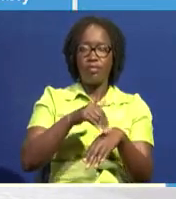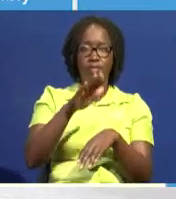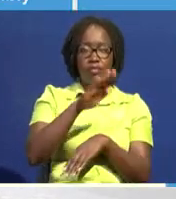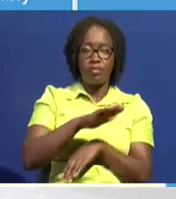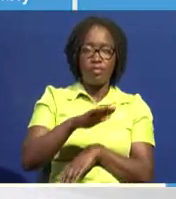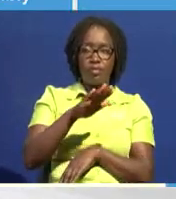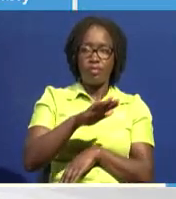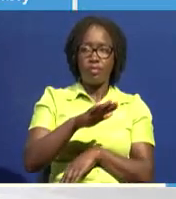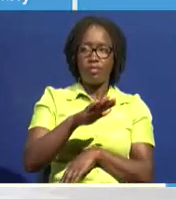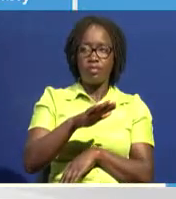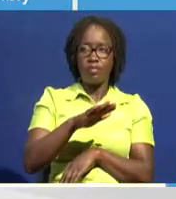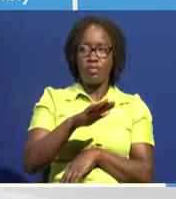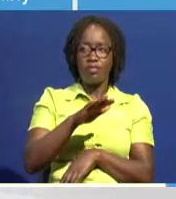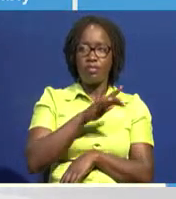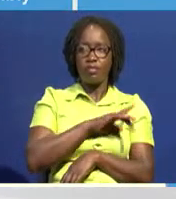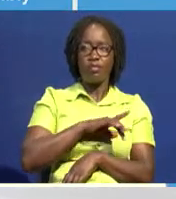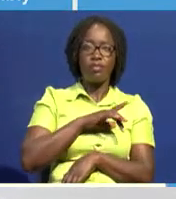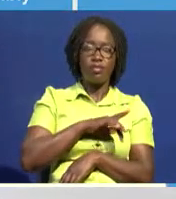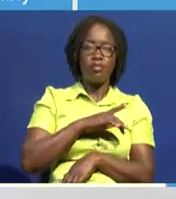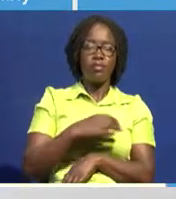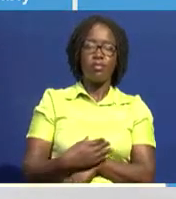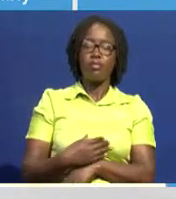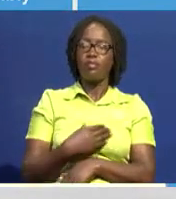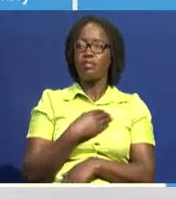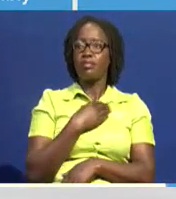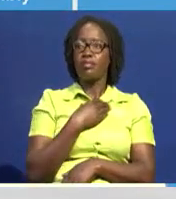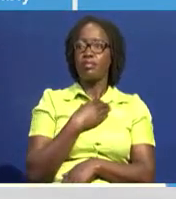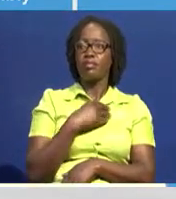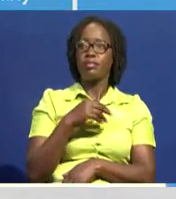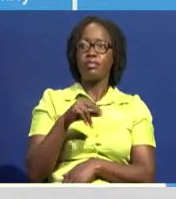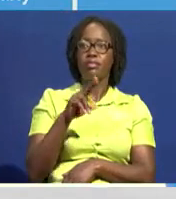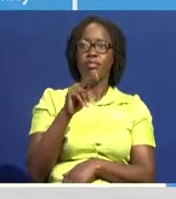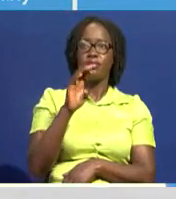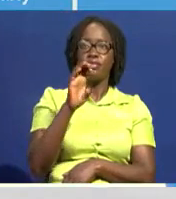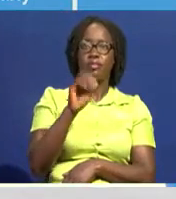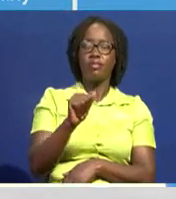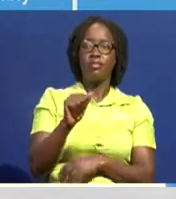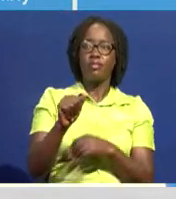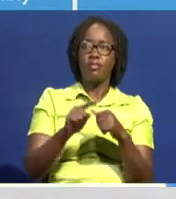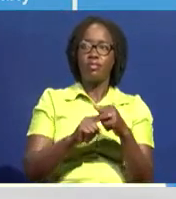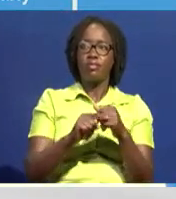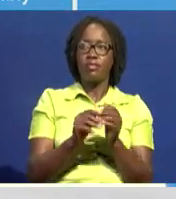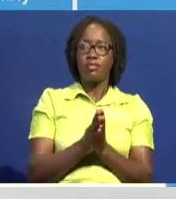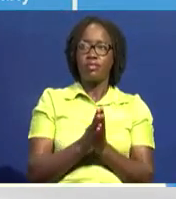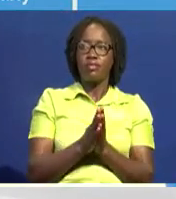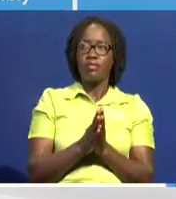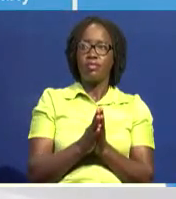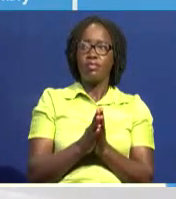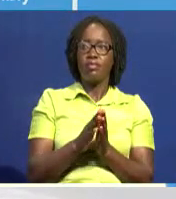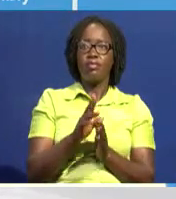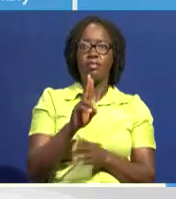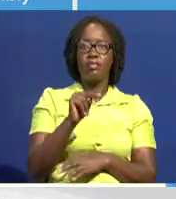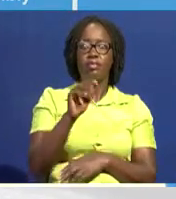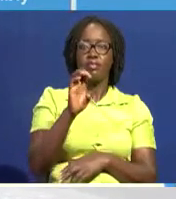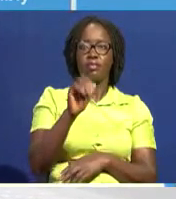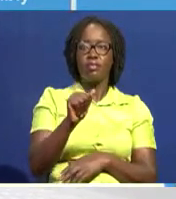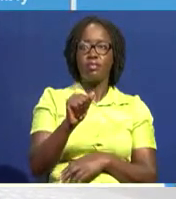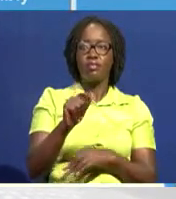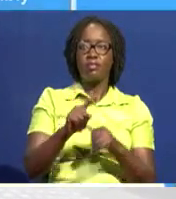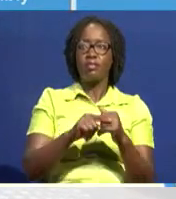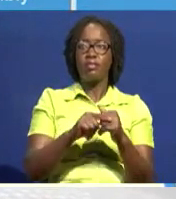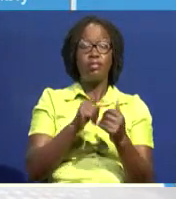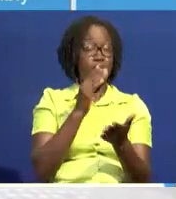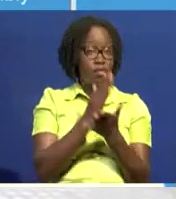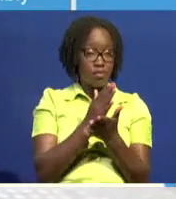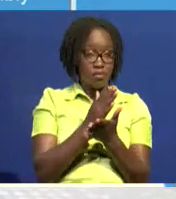comes with being the privileged host of UNEA 6. UNEA 6 will, without